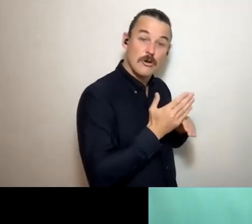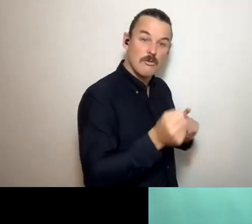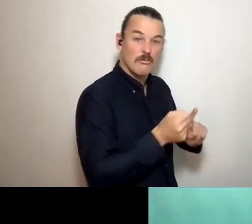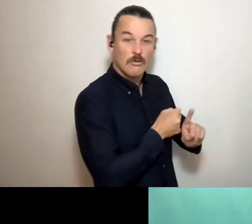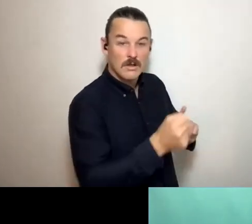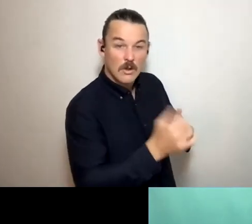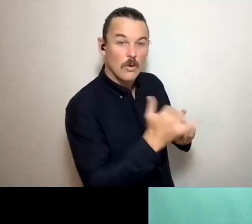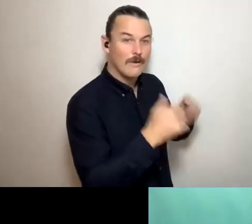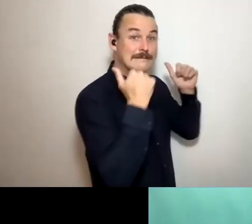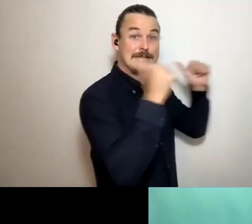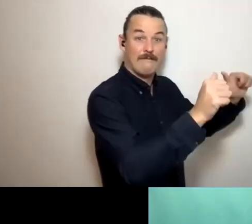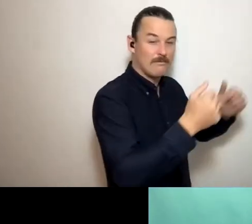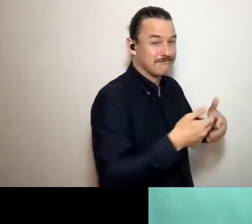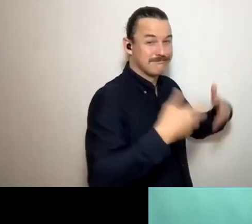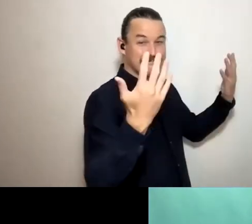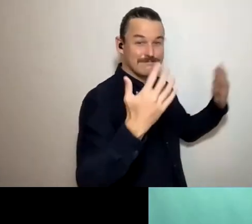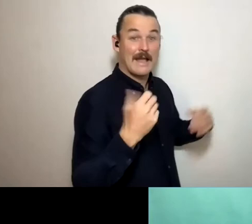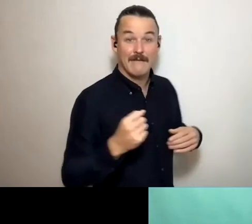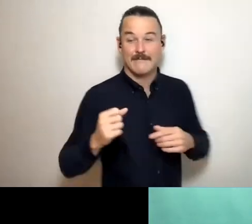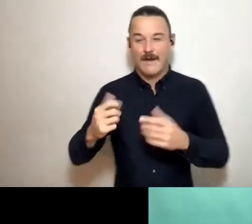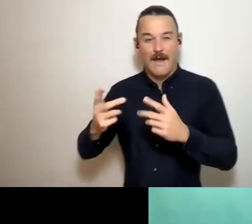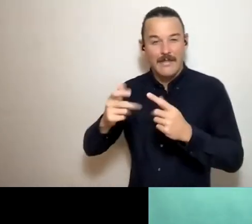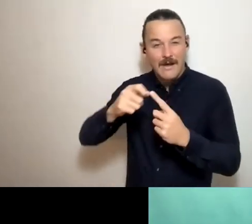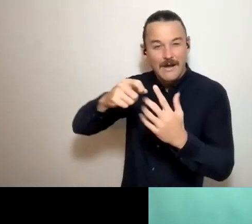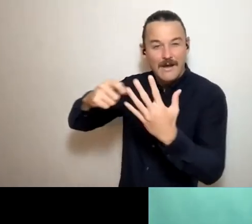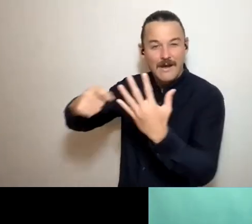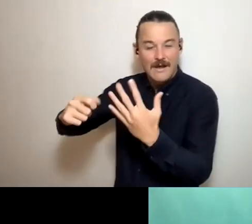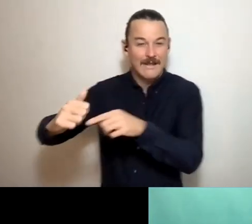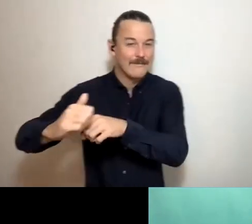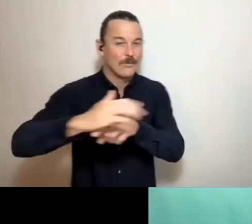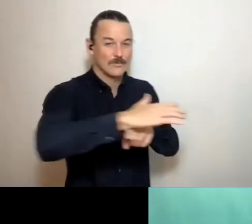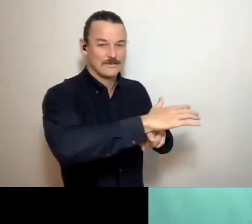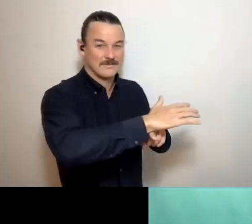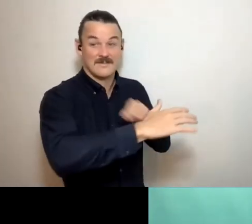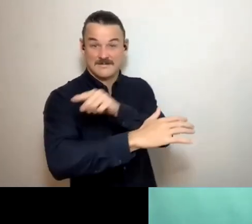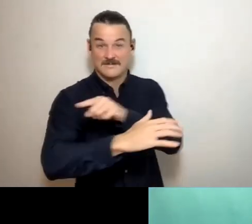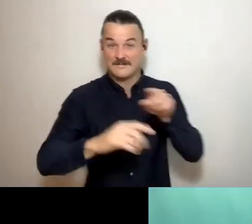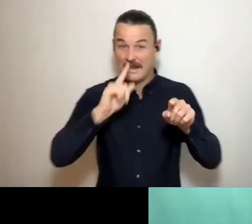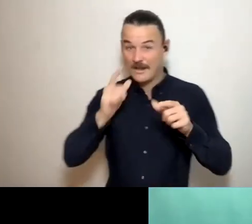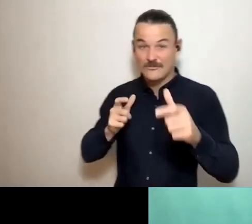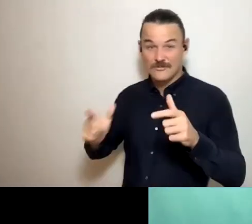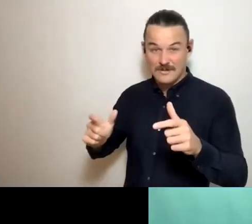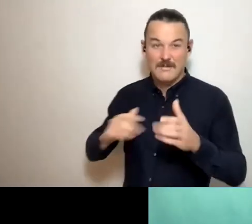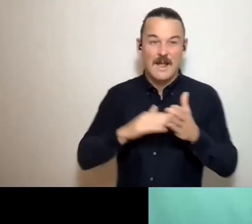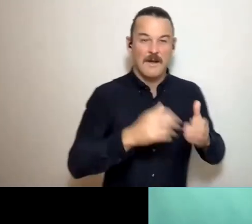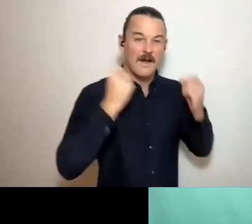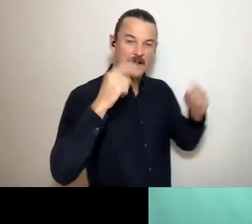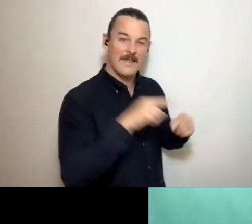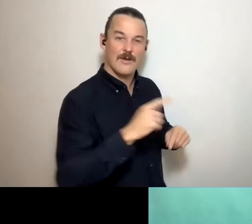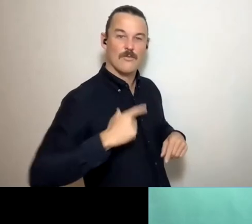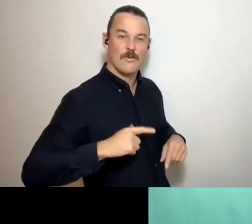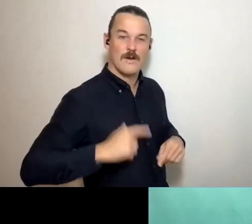successful, there are factors, some of which are outside of our control, that help explain our circumstances and that of